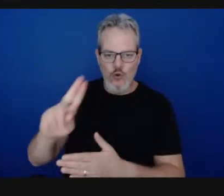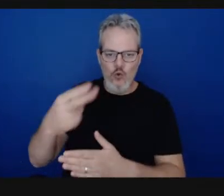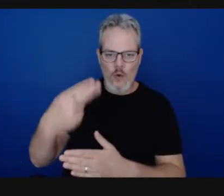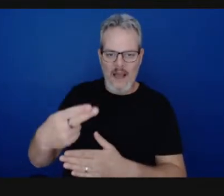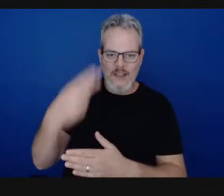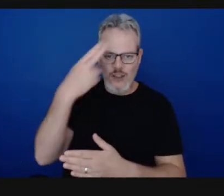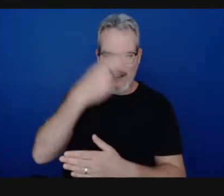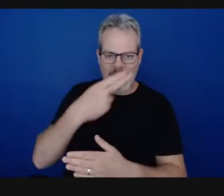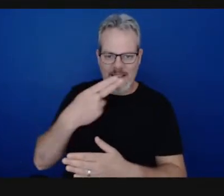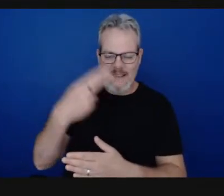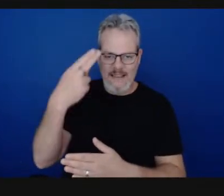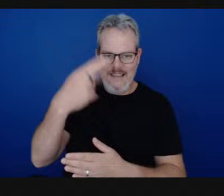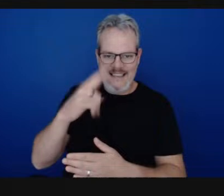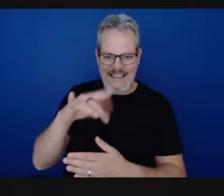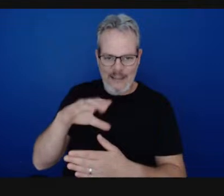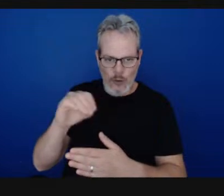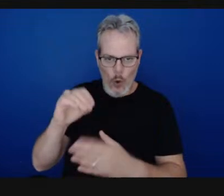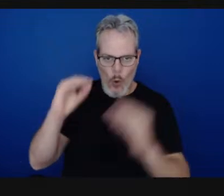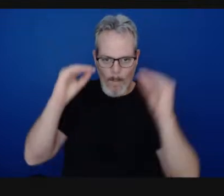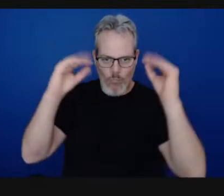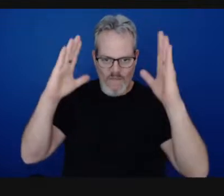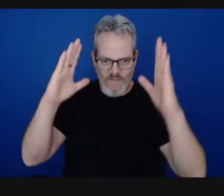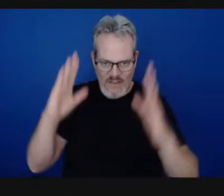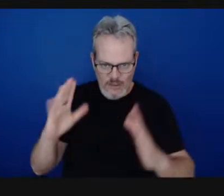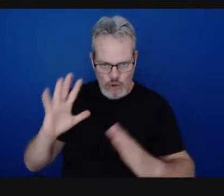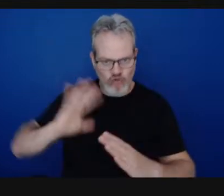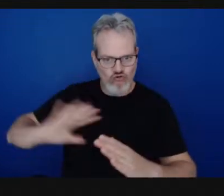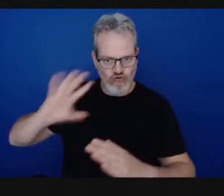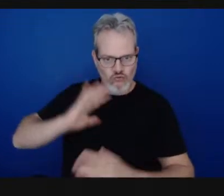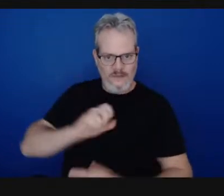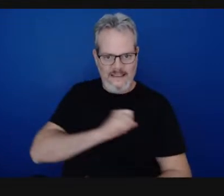Liz Gallant, who was on HVO staff as well.